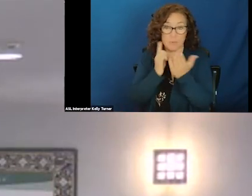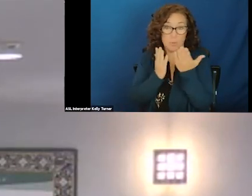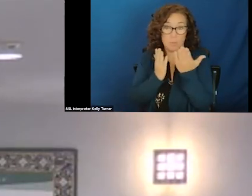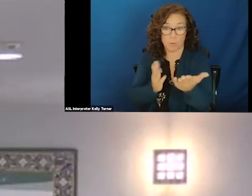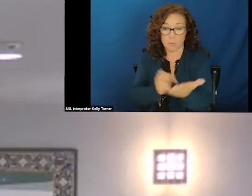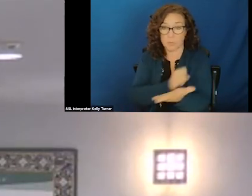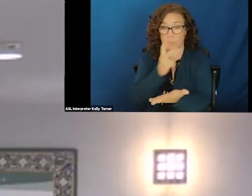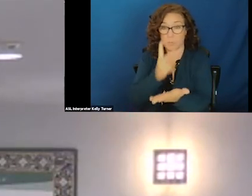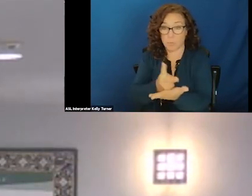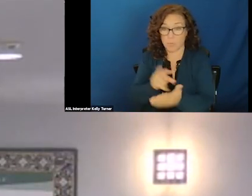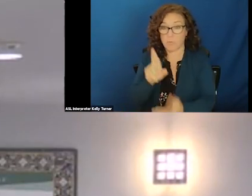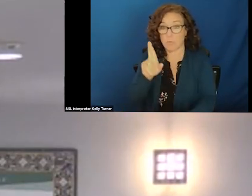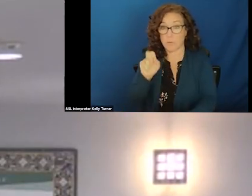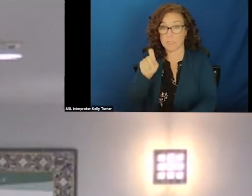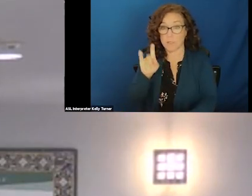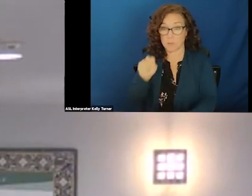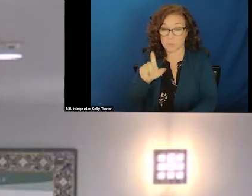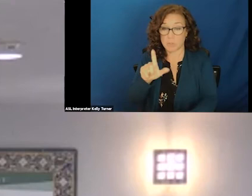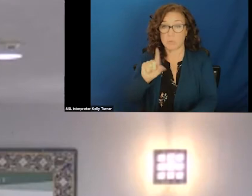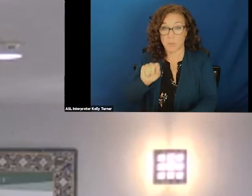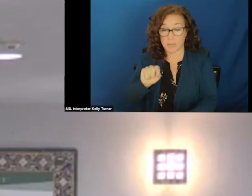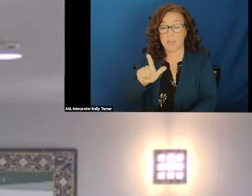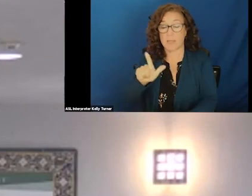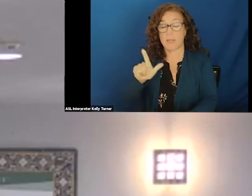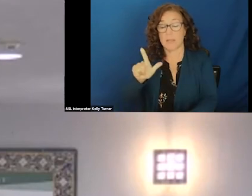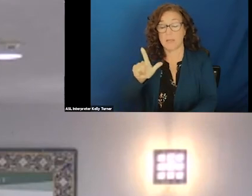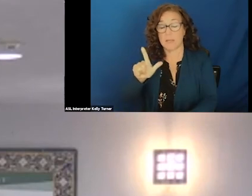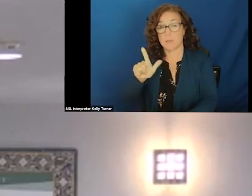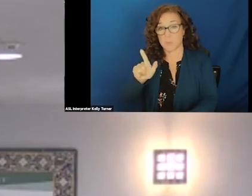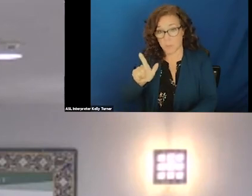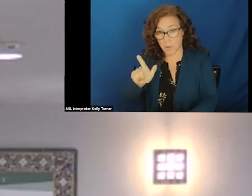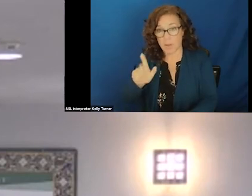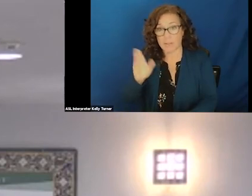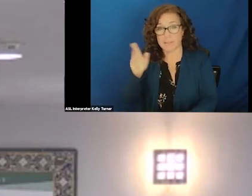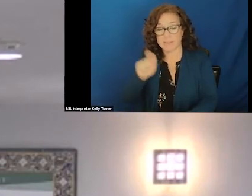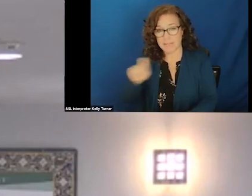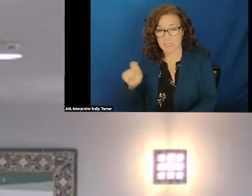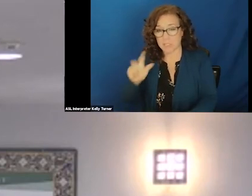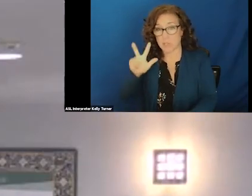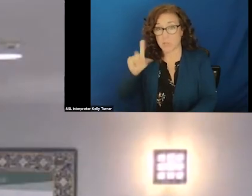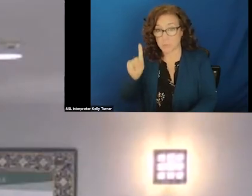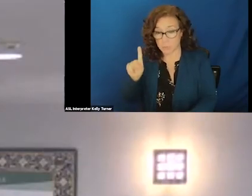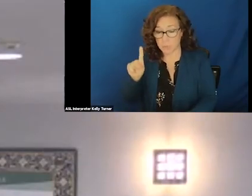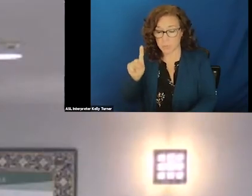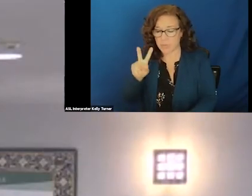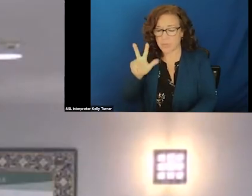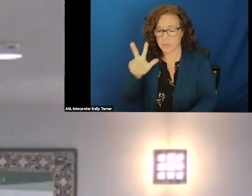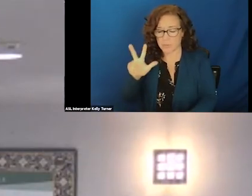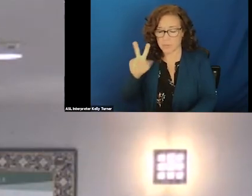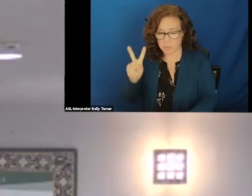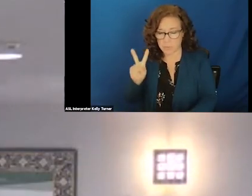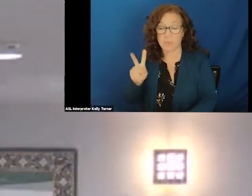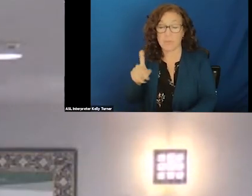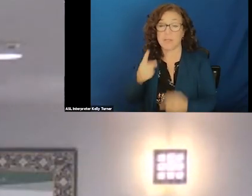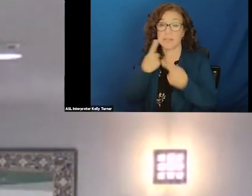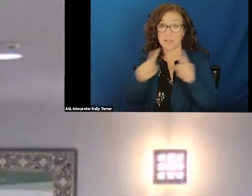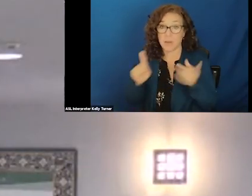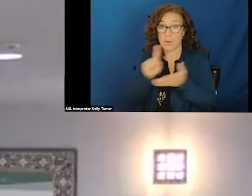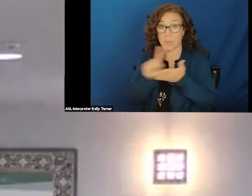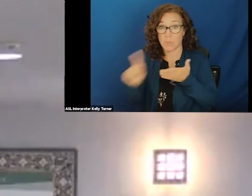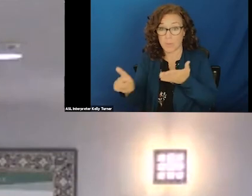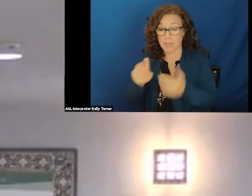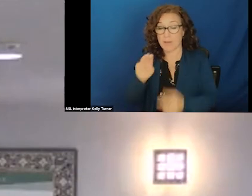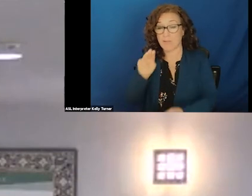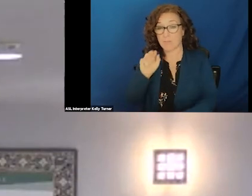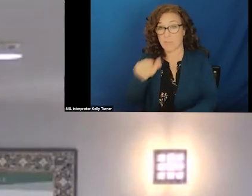2020-21-32, declaring the week of May 17th through 21, 2021 as Classified School Employee Week in the Santa